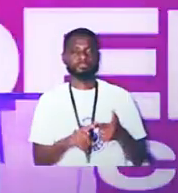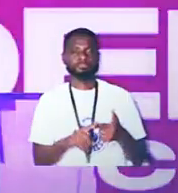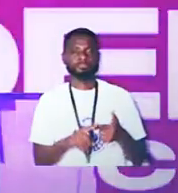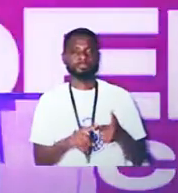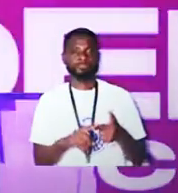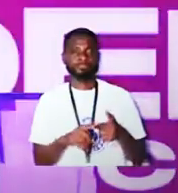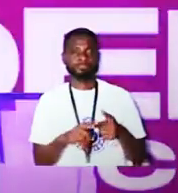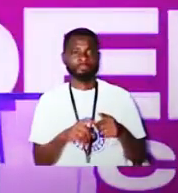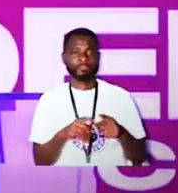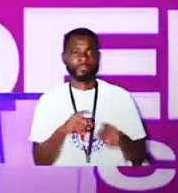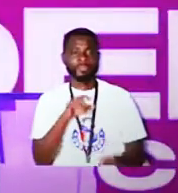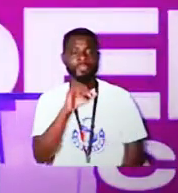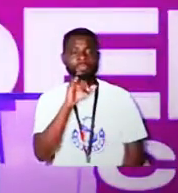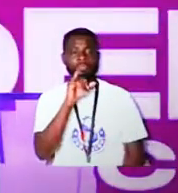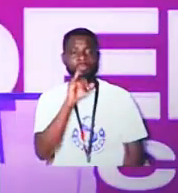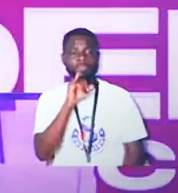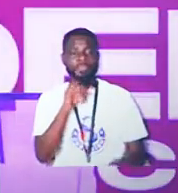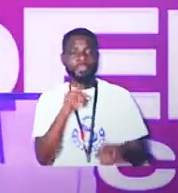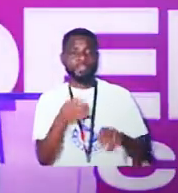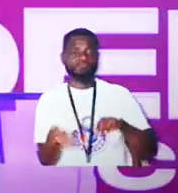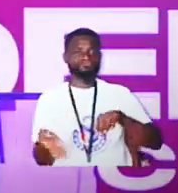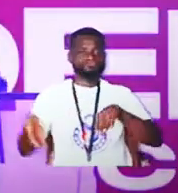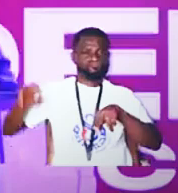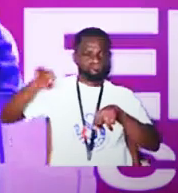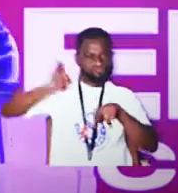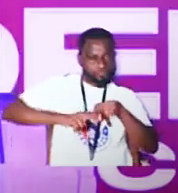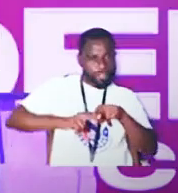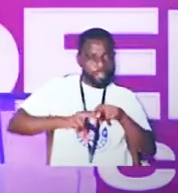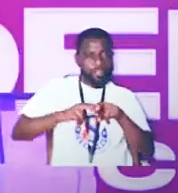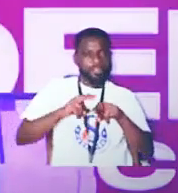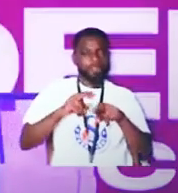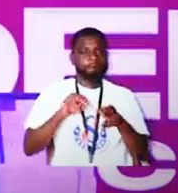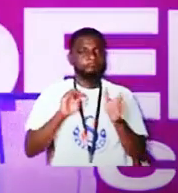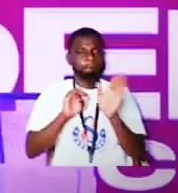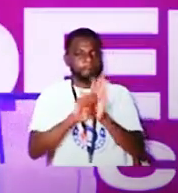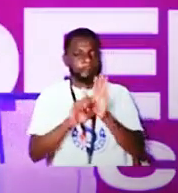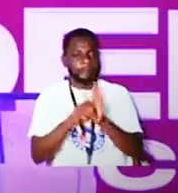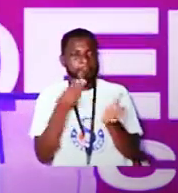Invoicing, over invoicing and under invoicing.